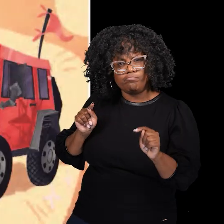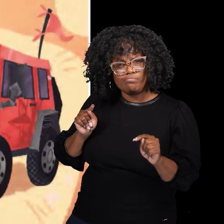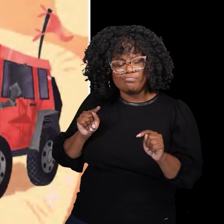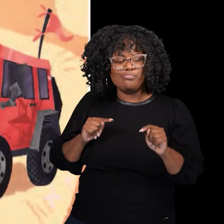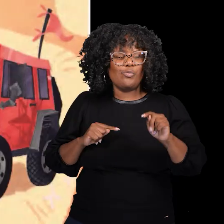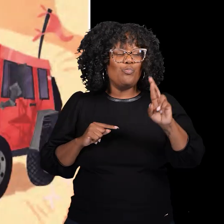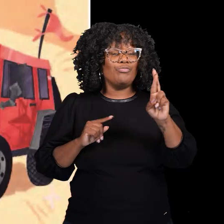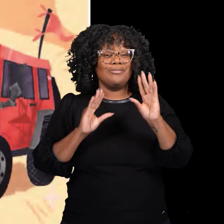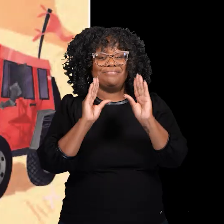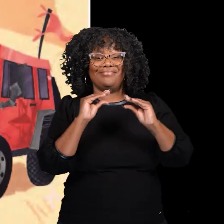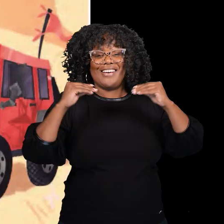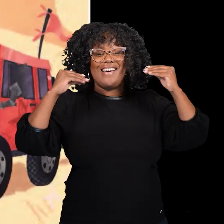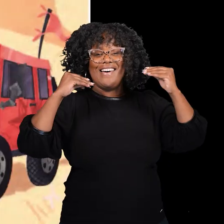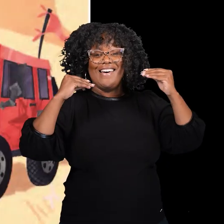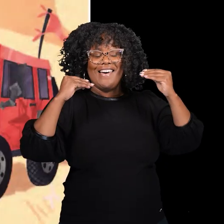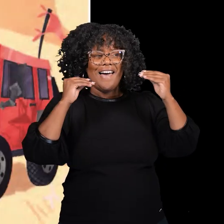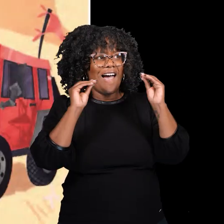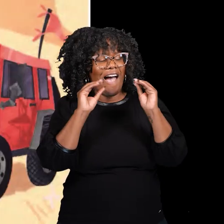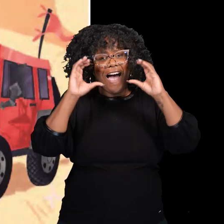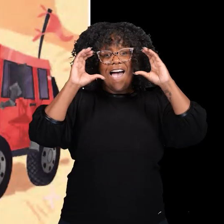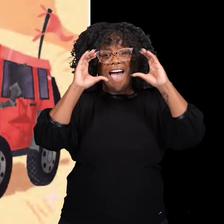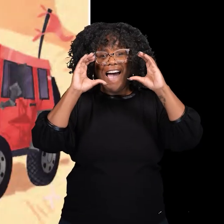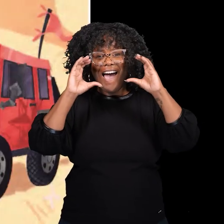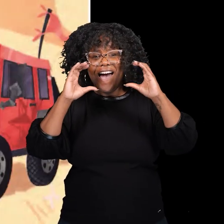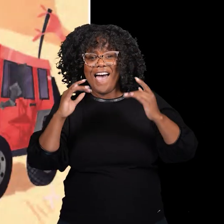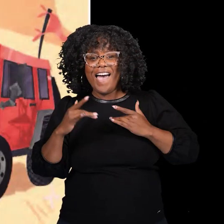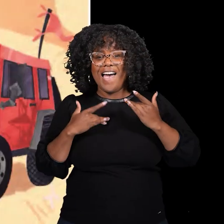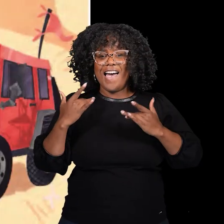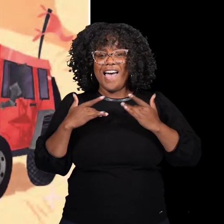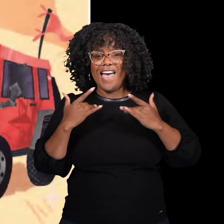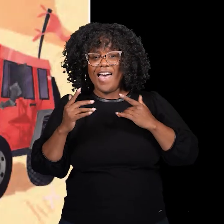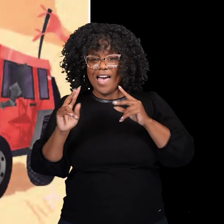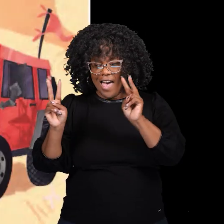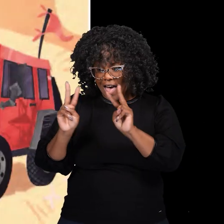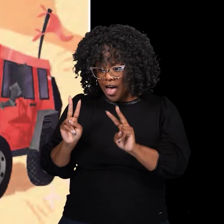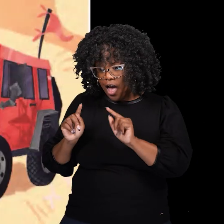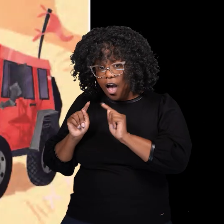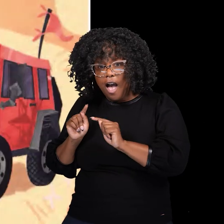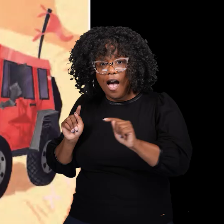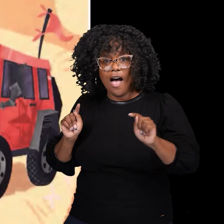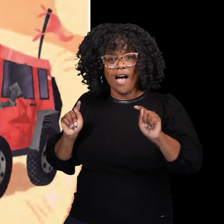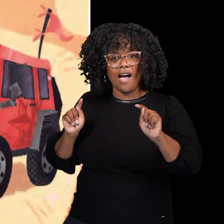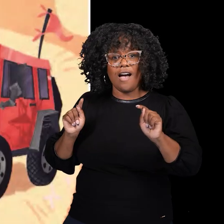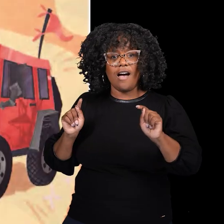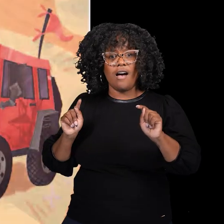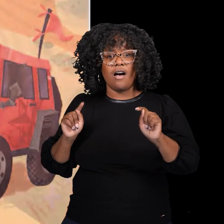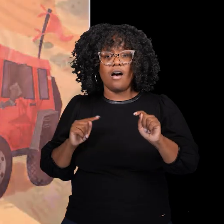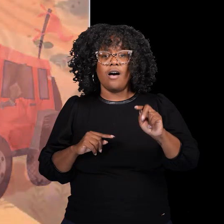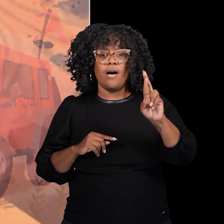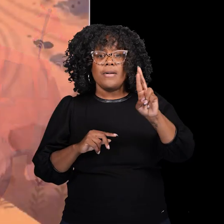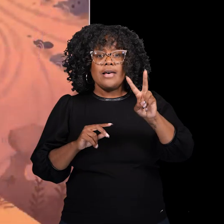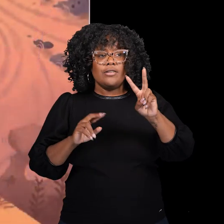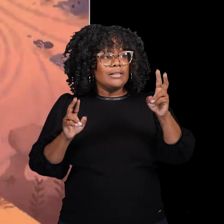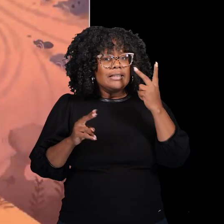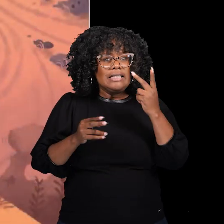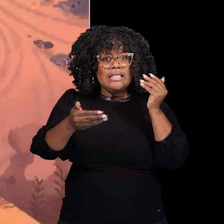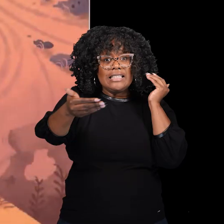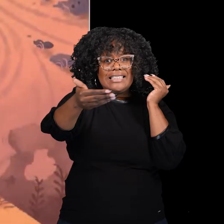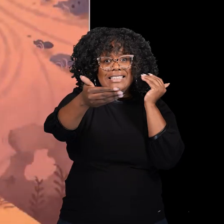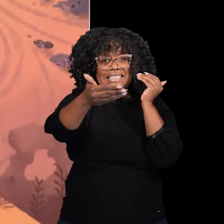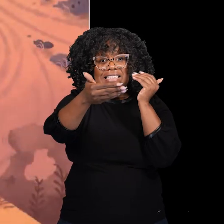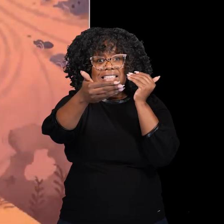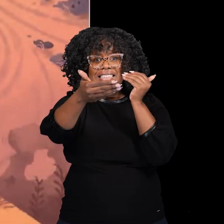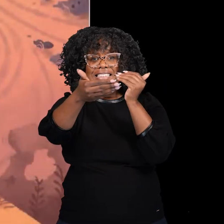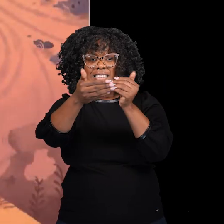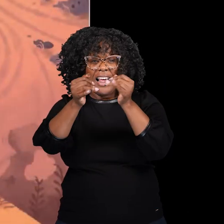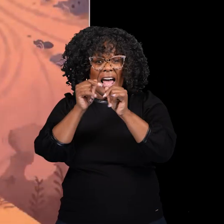checkpoints. Ruby smiles again, and her eyes are open bright as she readies for the rest of the race. As Ruby descends